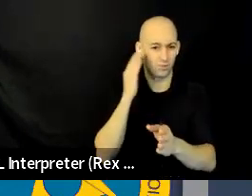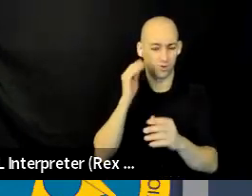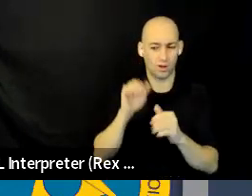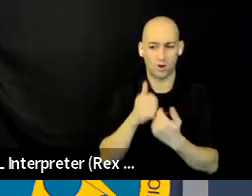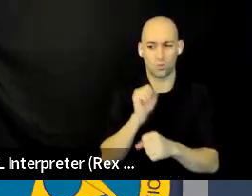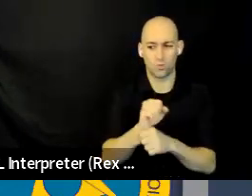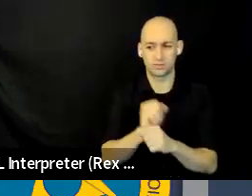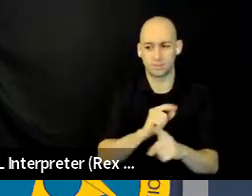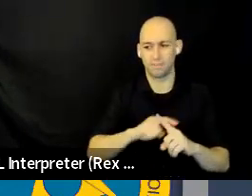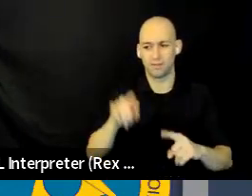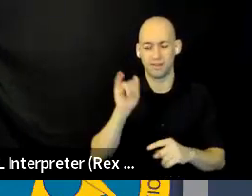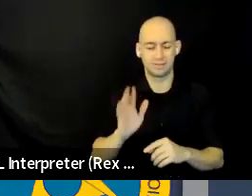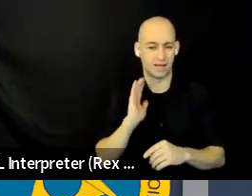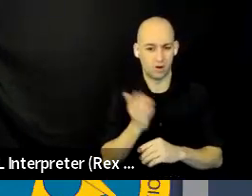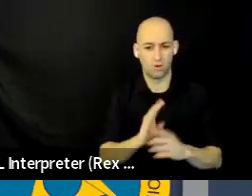basic message.